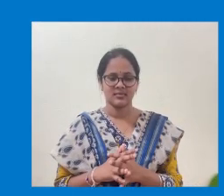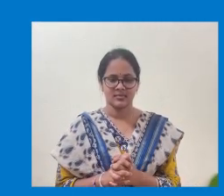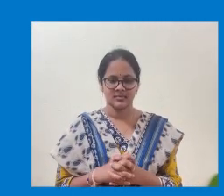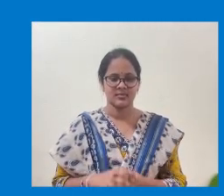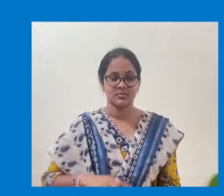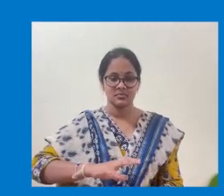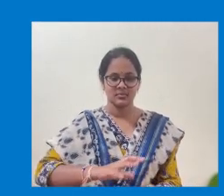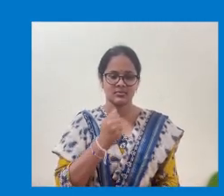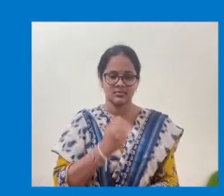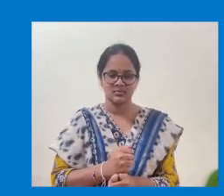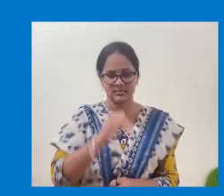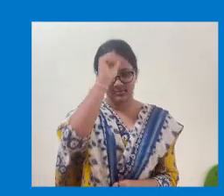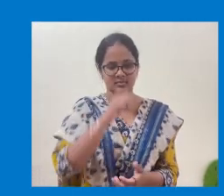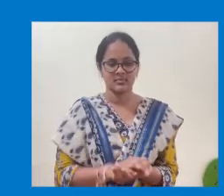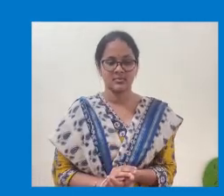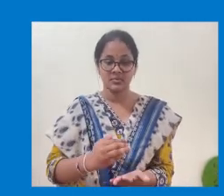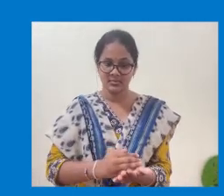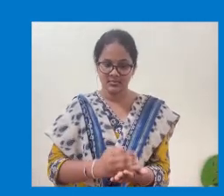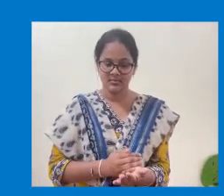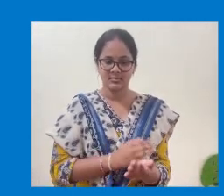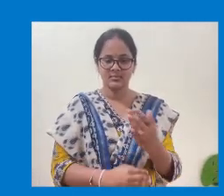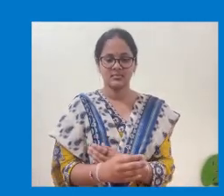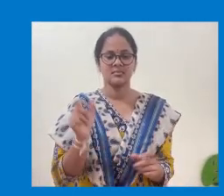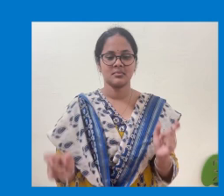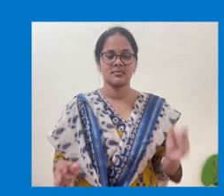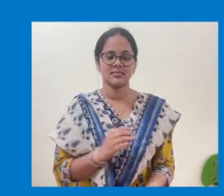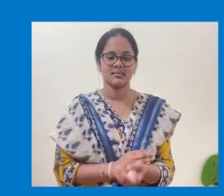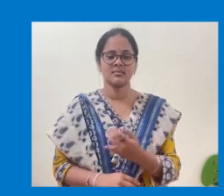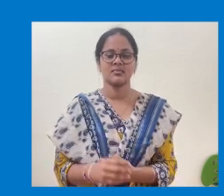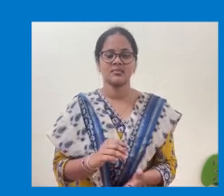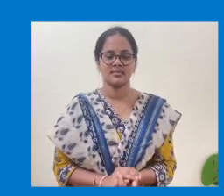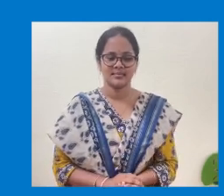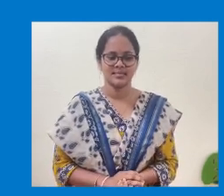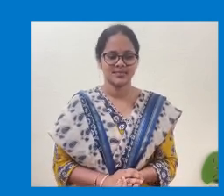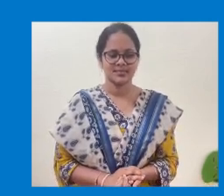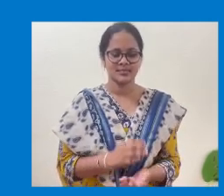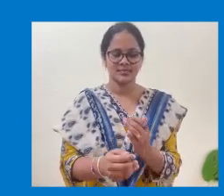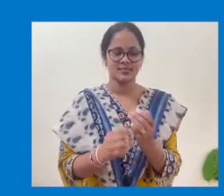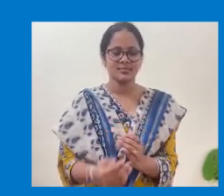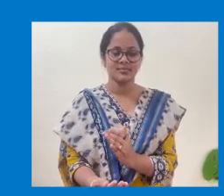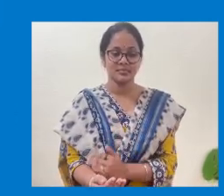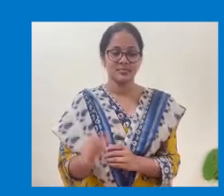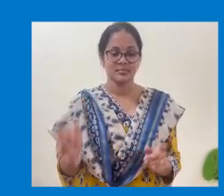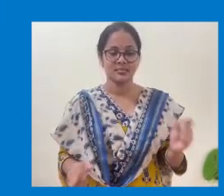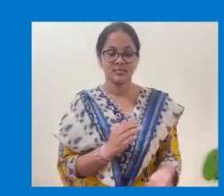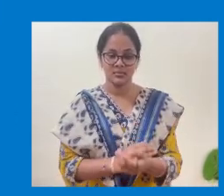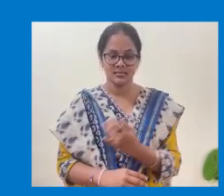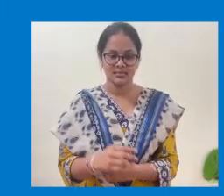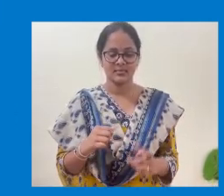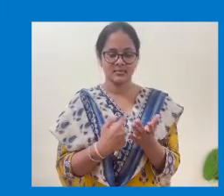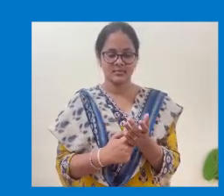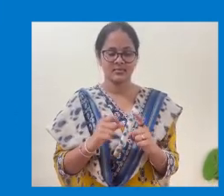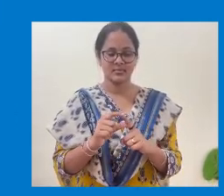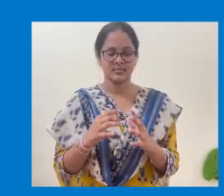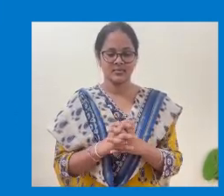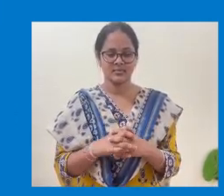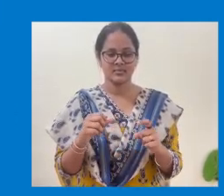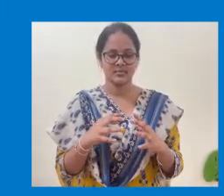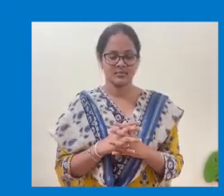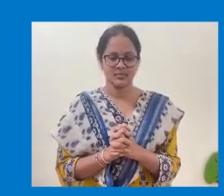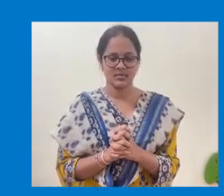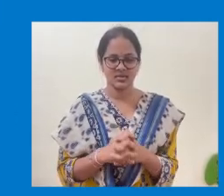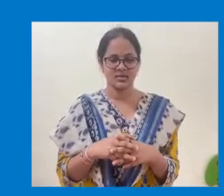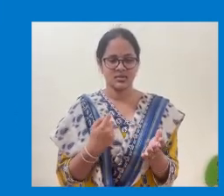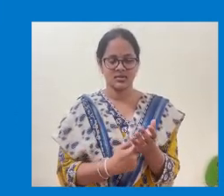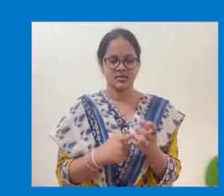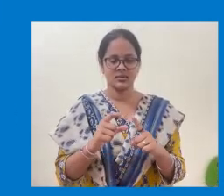Equal rights. People with disabilities have the same rights as everyone else. Right to education. Children with